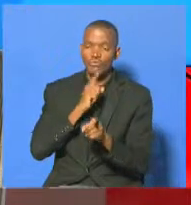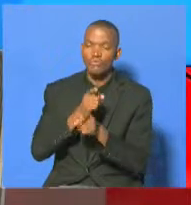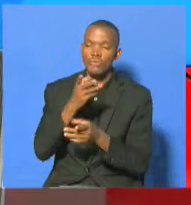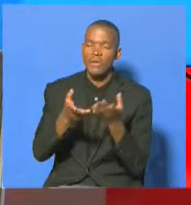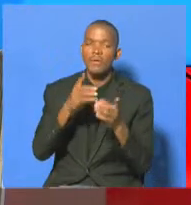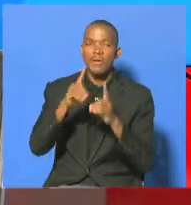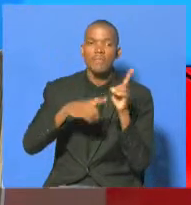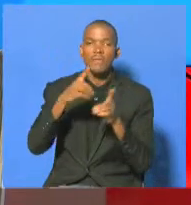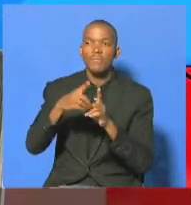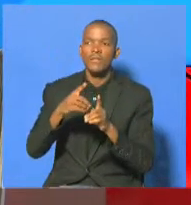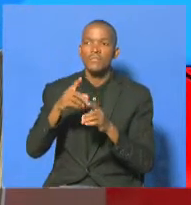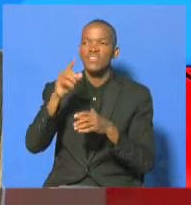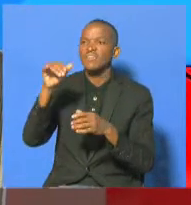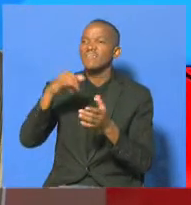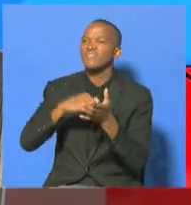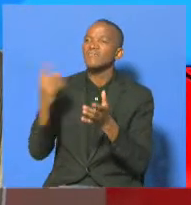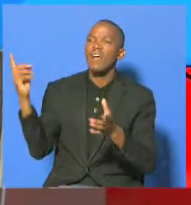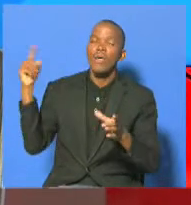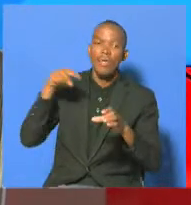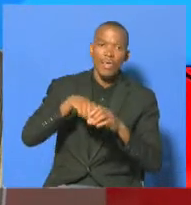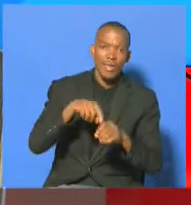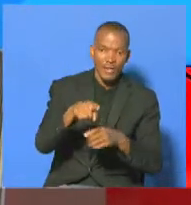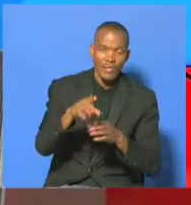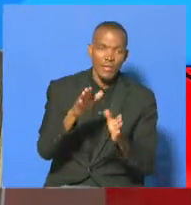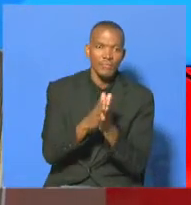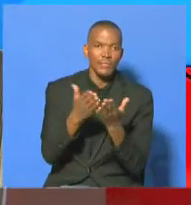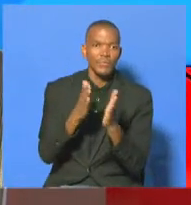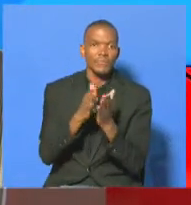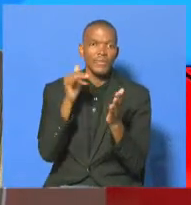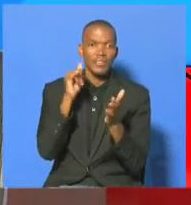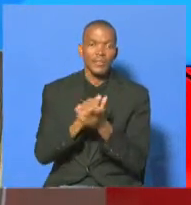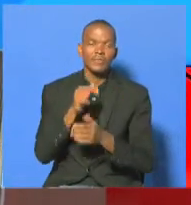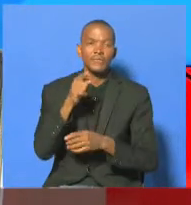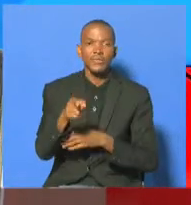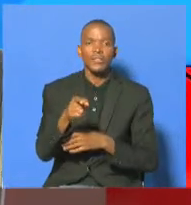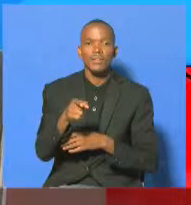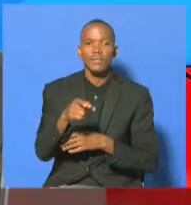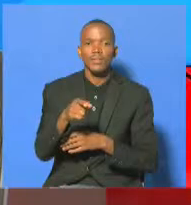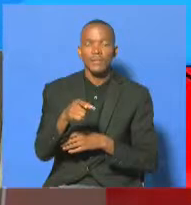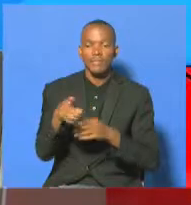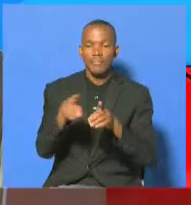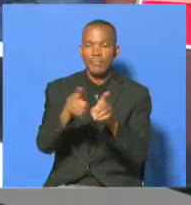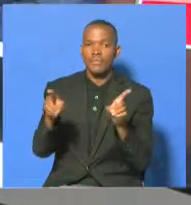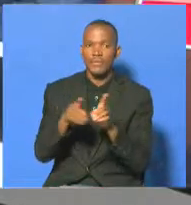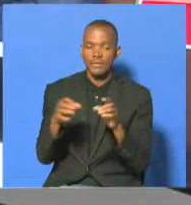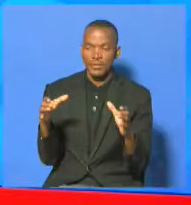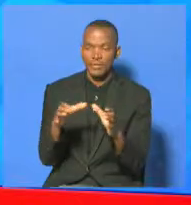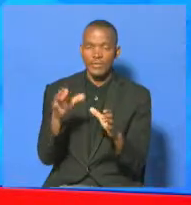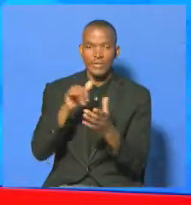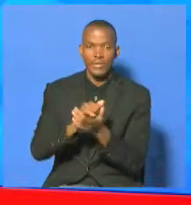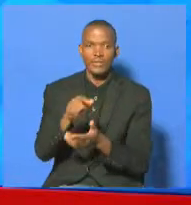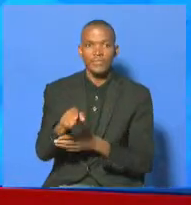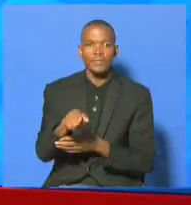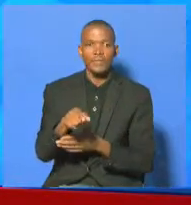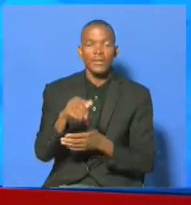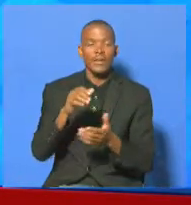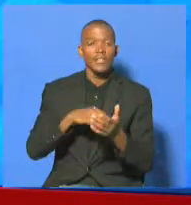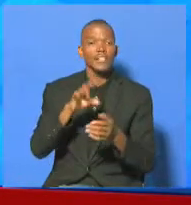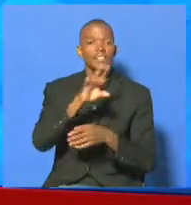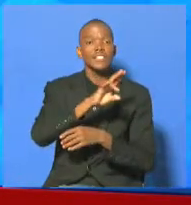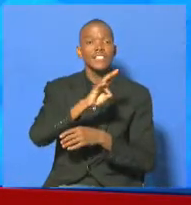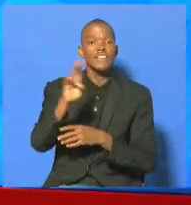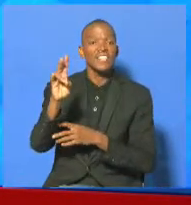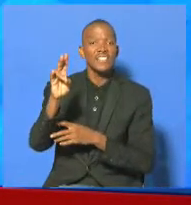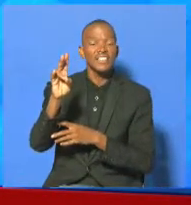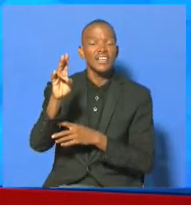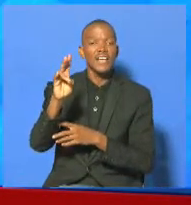ba italetsine mo bukane ya mana le kgaolana thopo ya bone. The 70th edition of